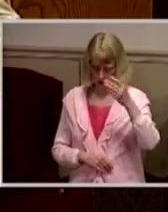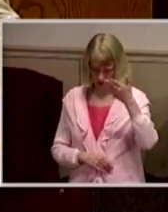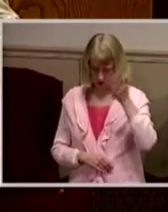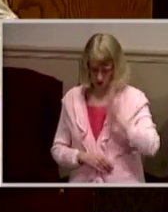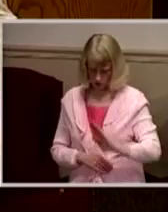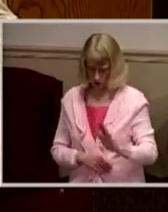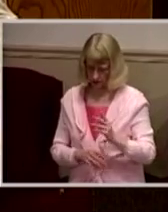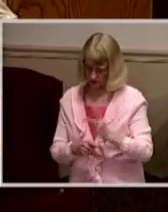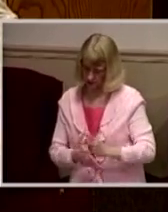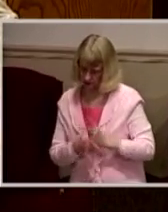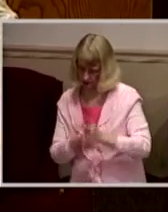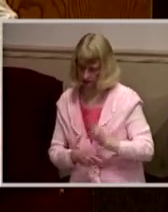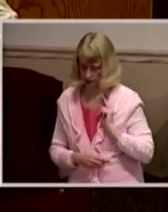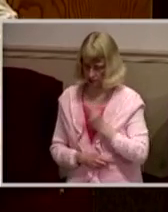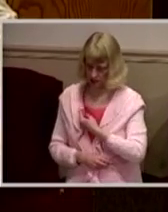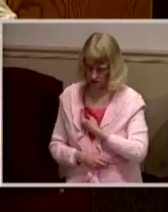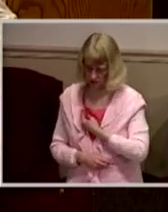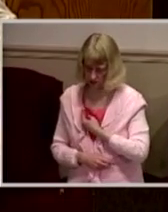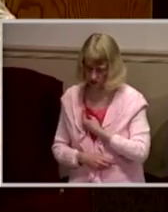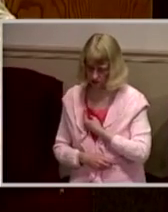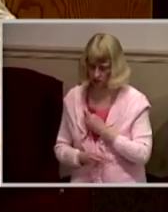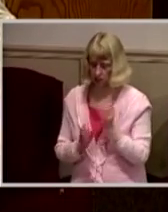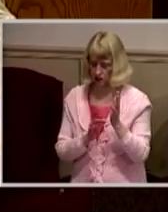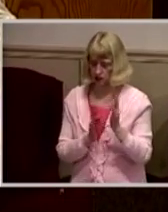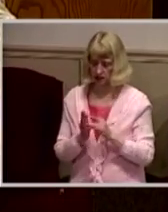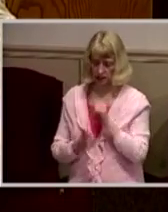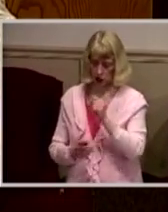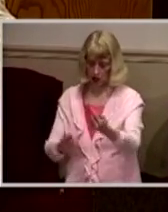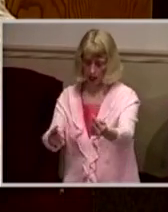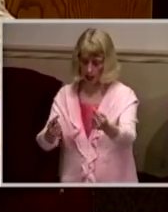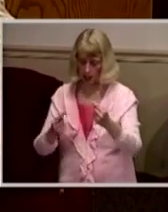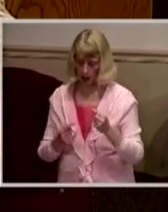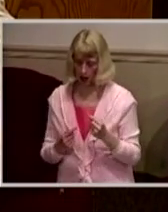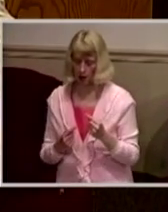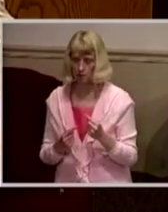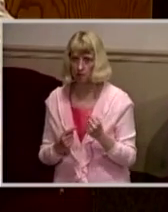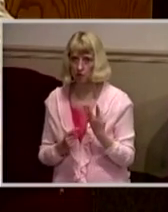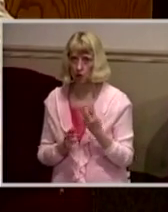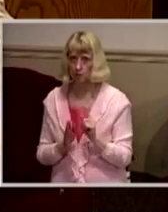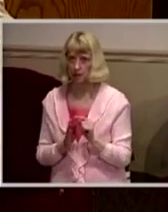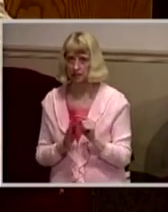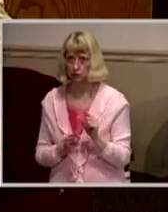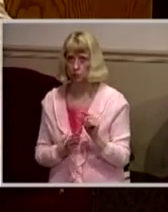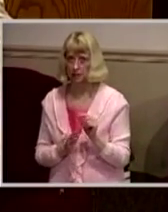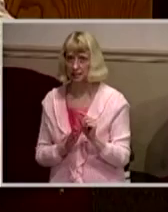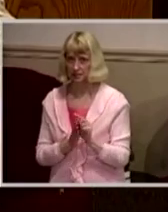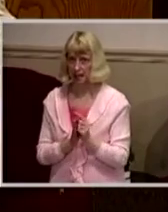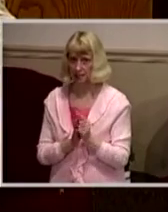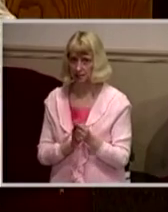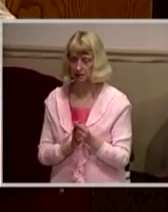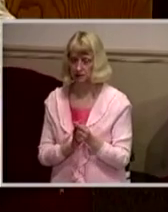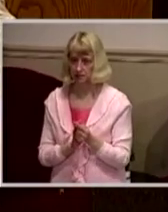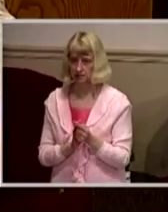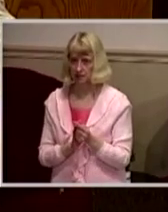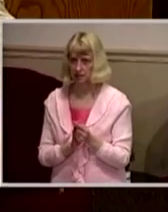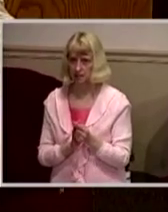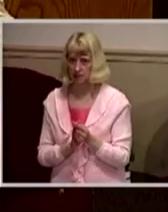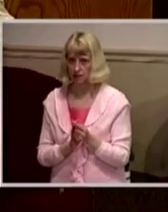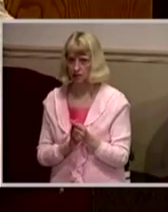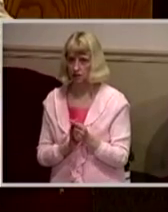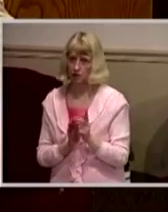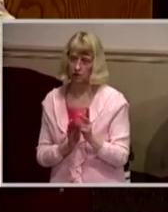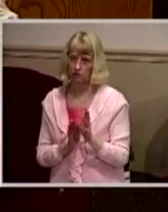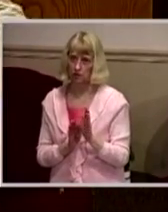that sustains us. If Jesus does not come in the next 4 minutes and 20 seconds,